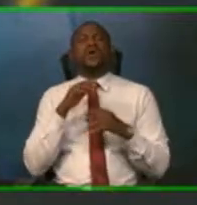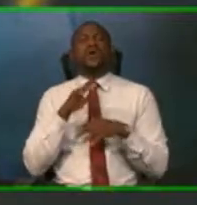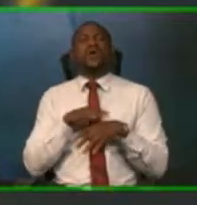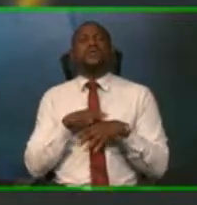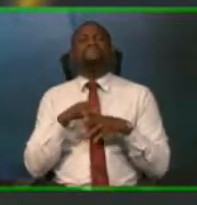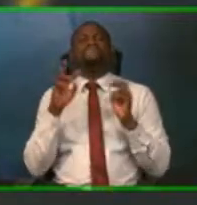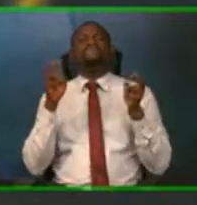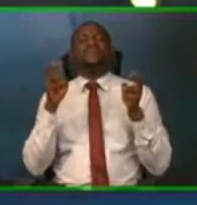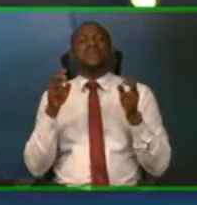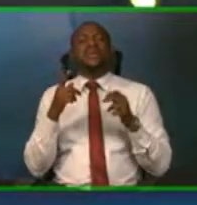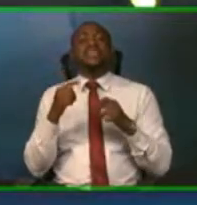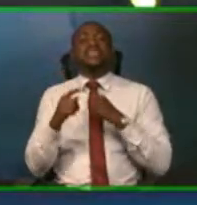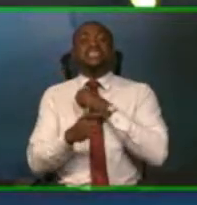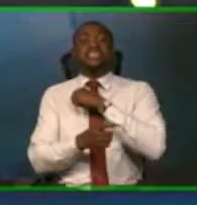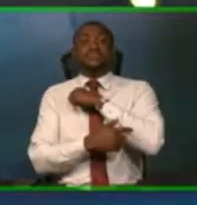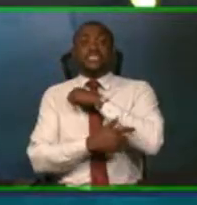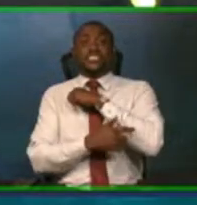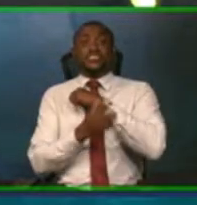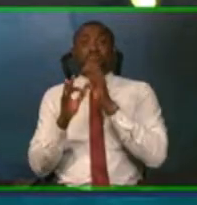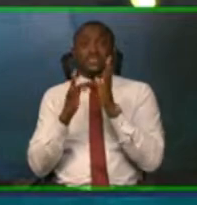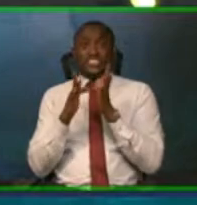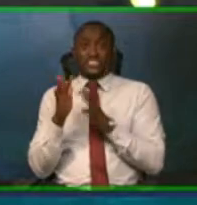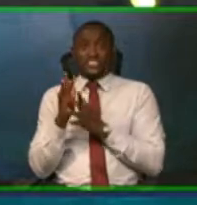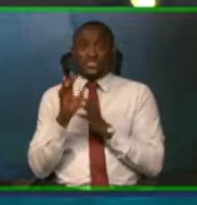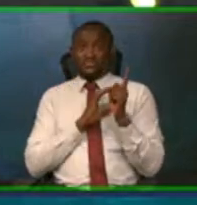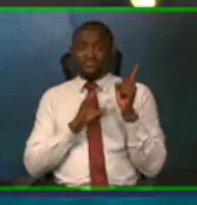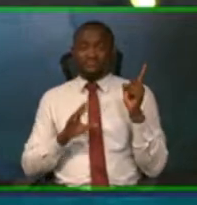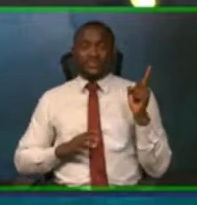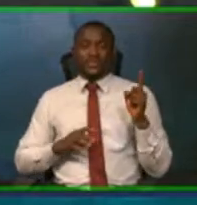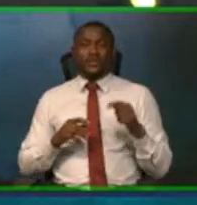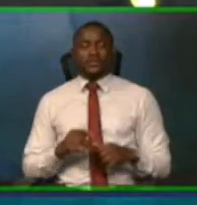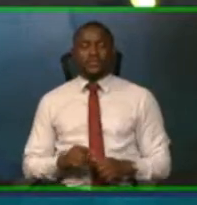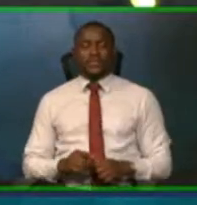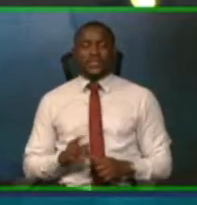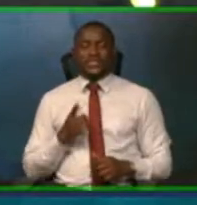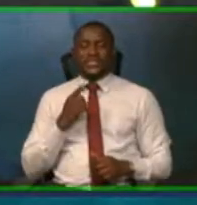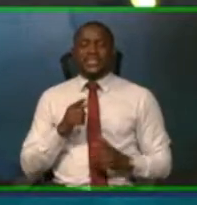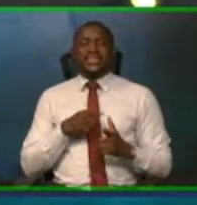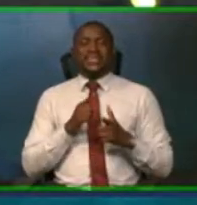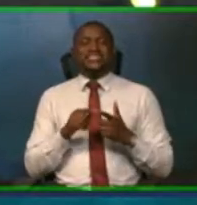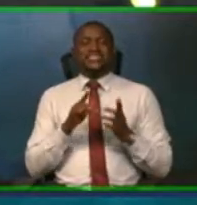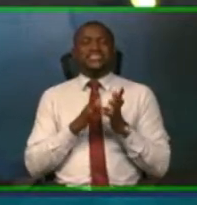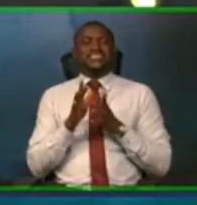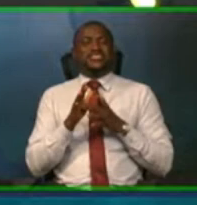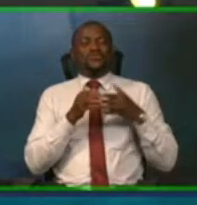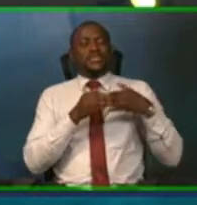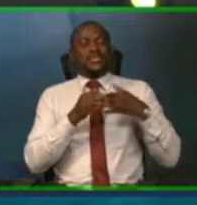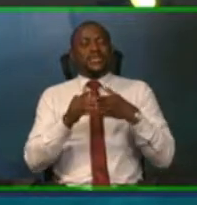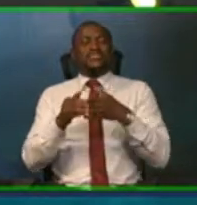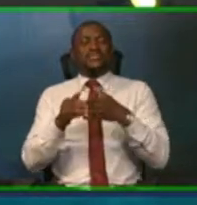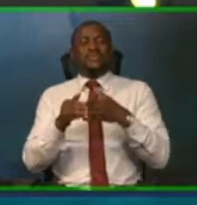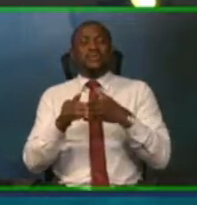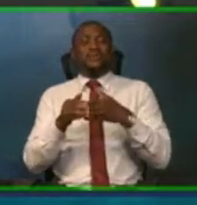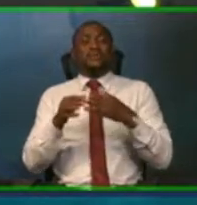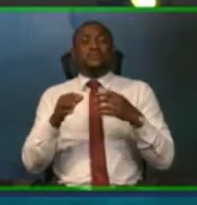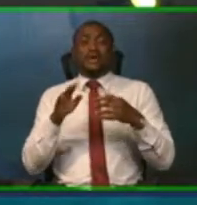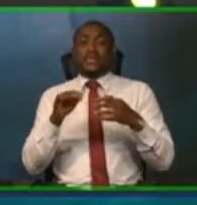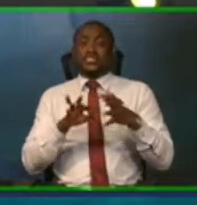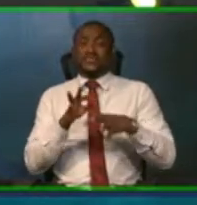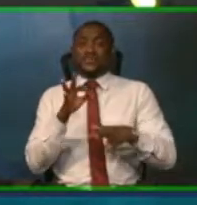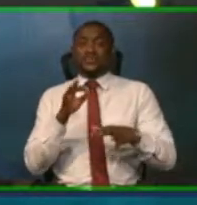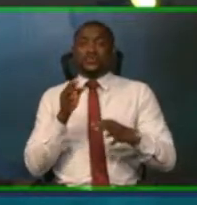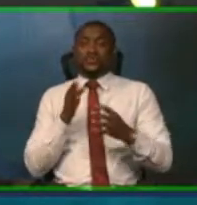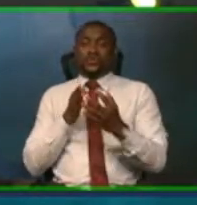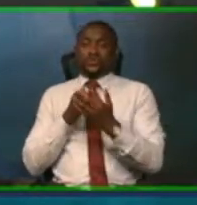of Jesus. Follow closely. Then Jesus was led up of the Spirit into the wilderness. So we see the ministry of